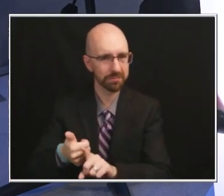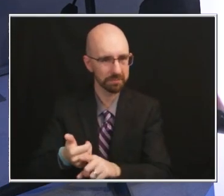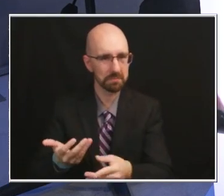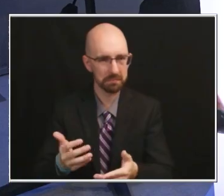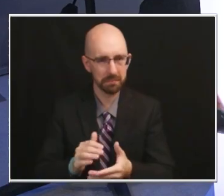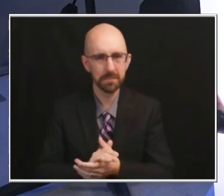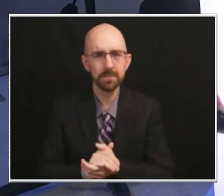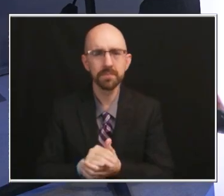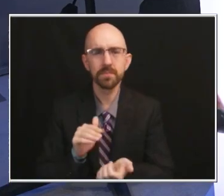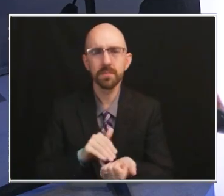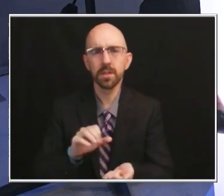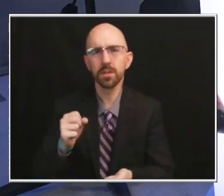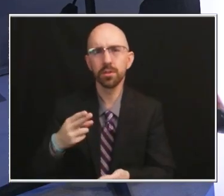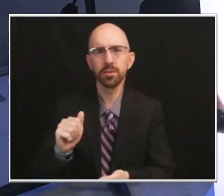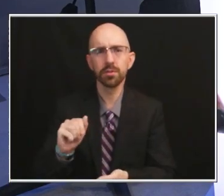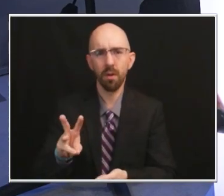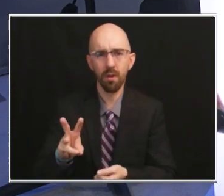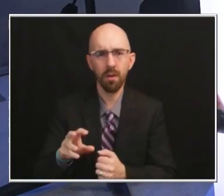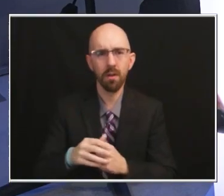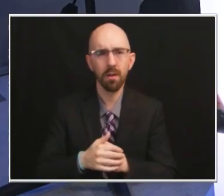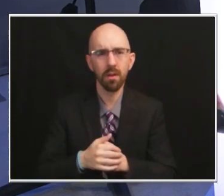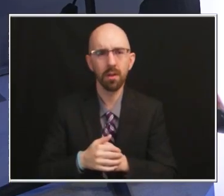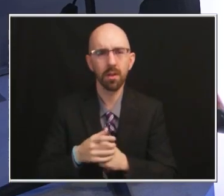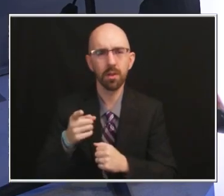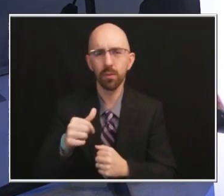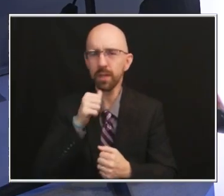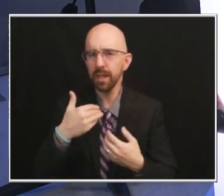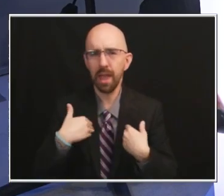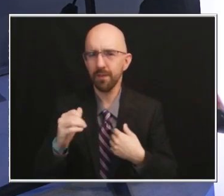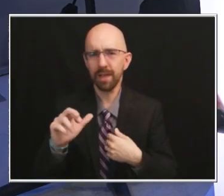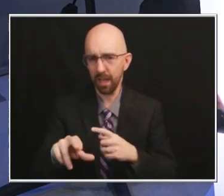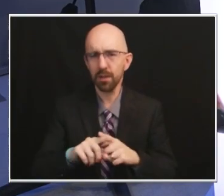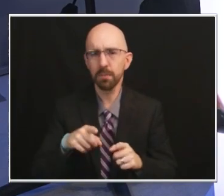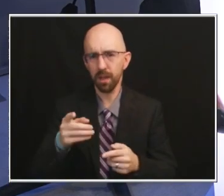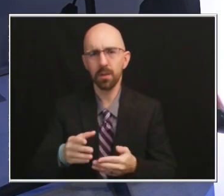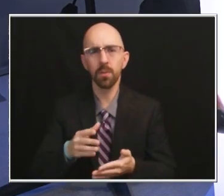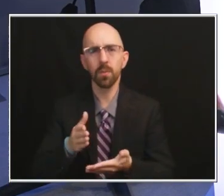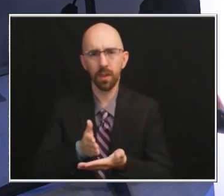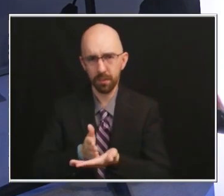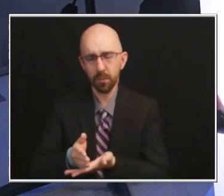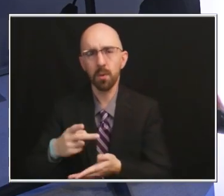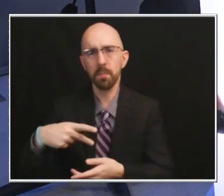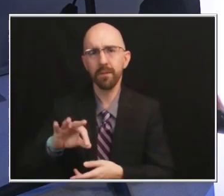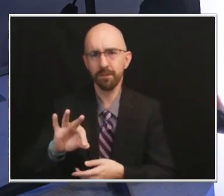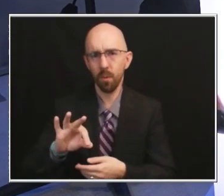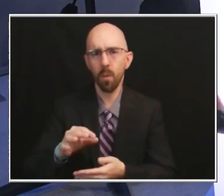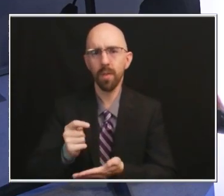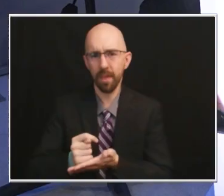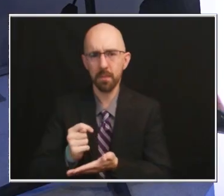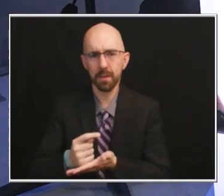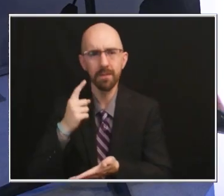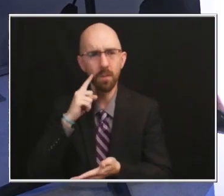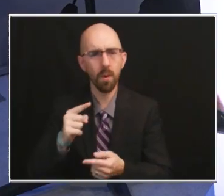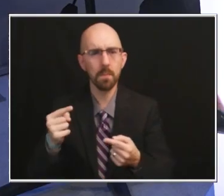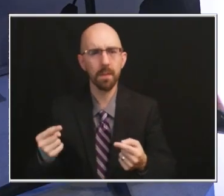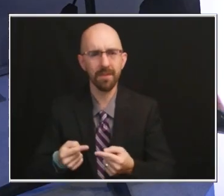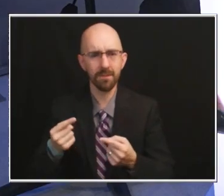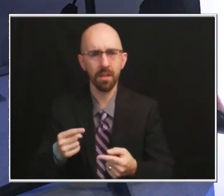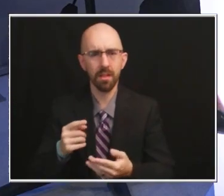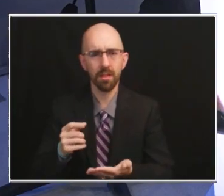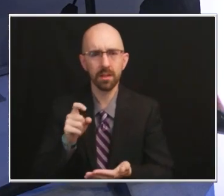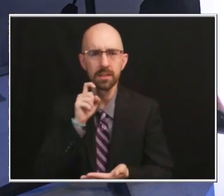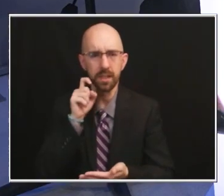Dr. Shaw, you didn't have cancer, but you did undergo pelvic floor therapy for painful intercourse,